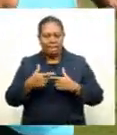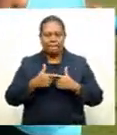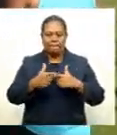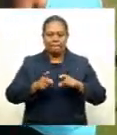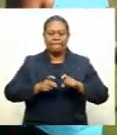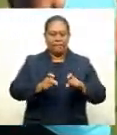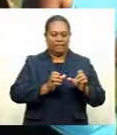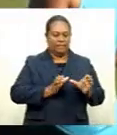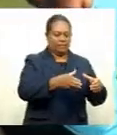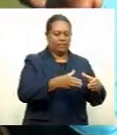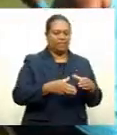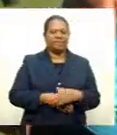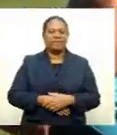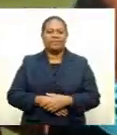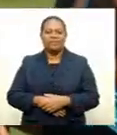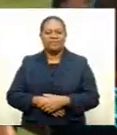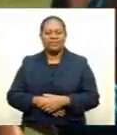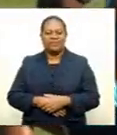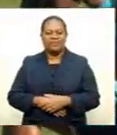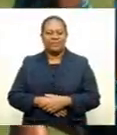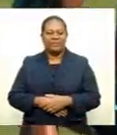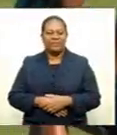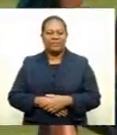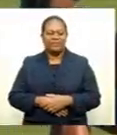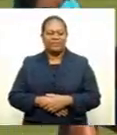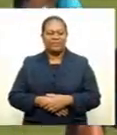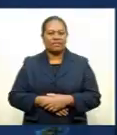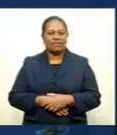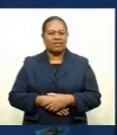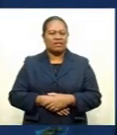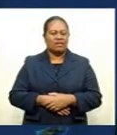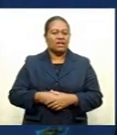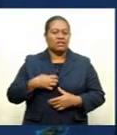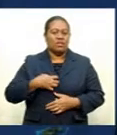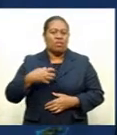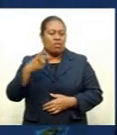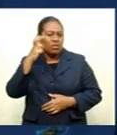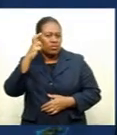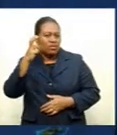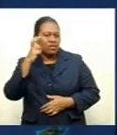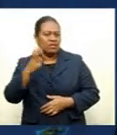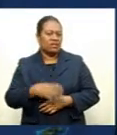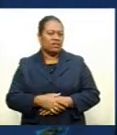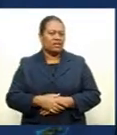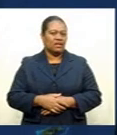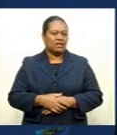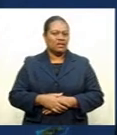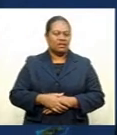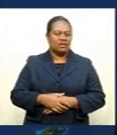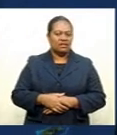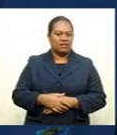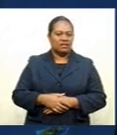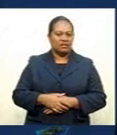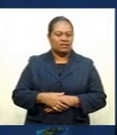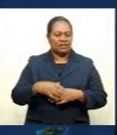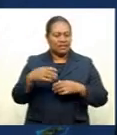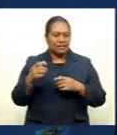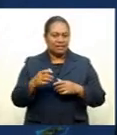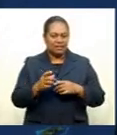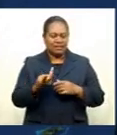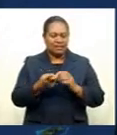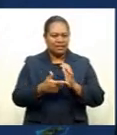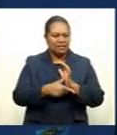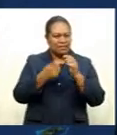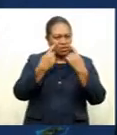bubble. They have maintained as best as is possible over the circumstance